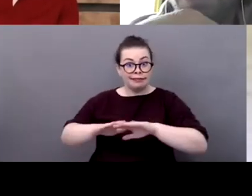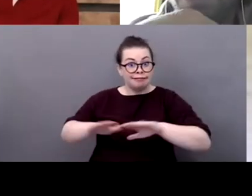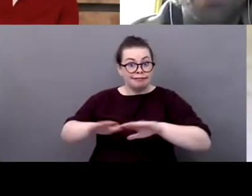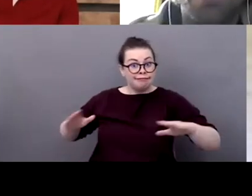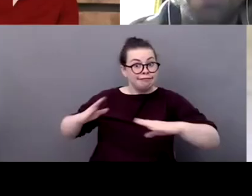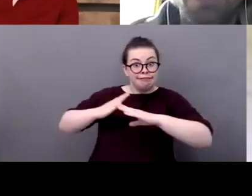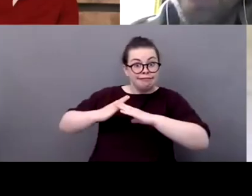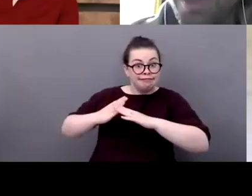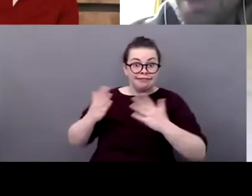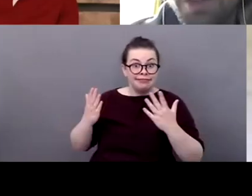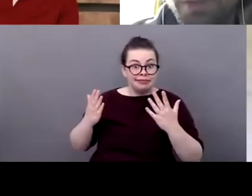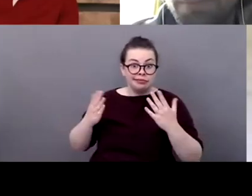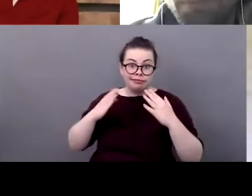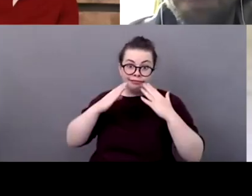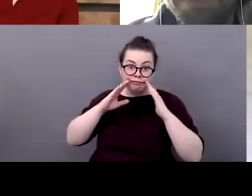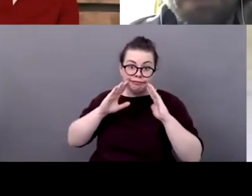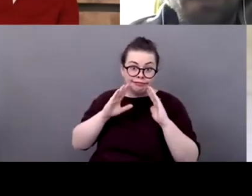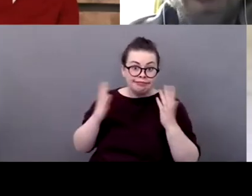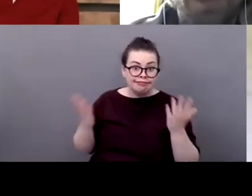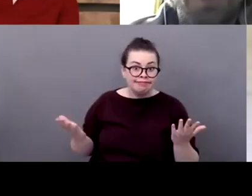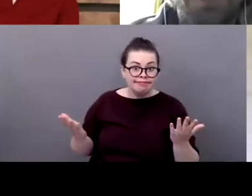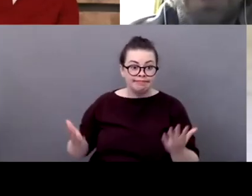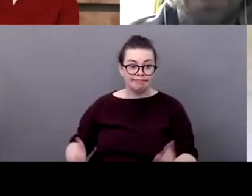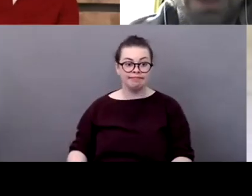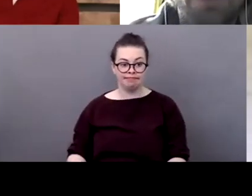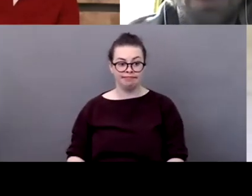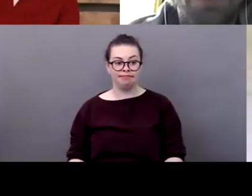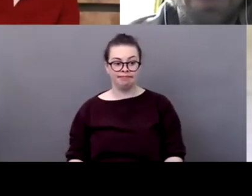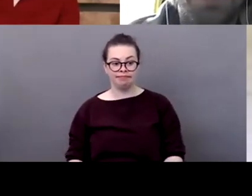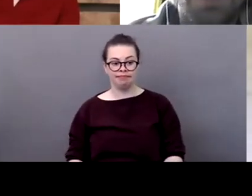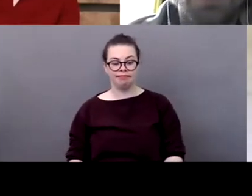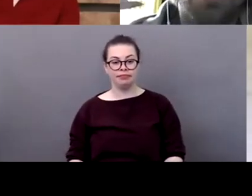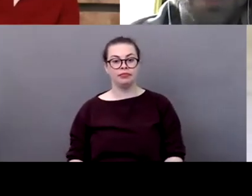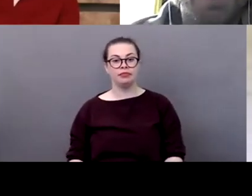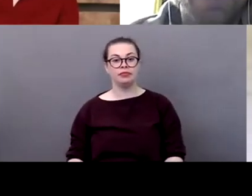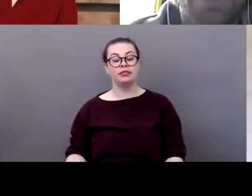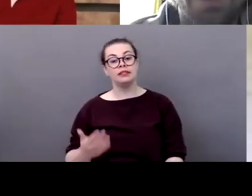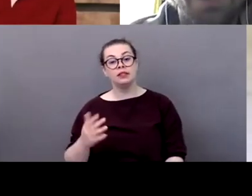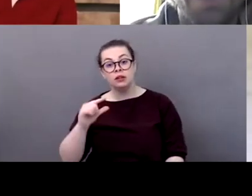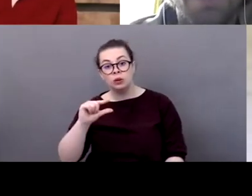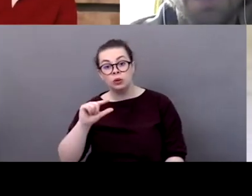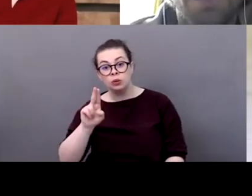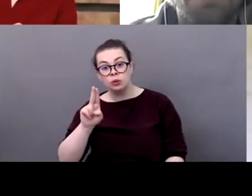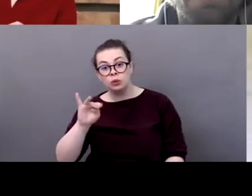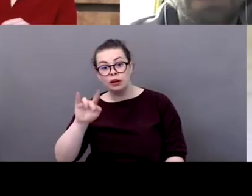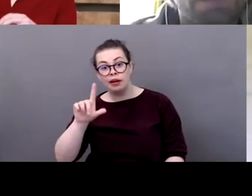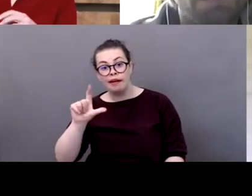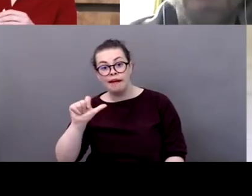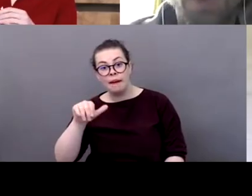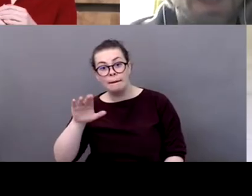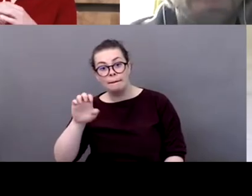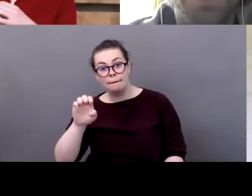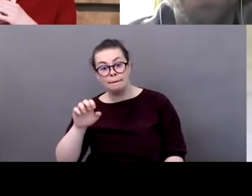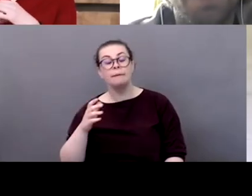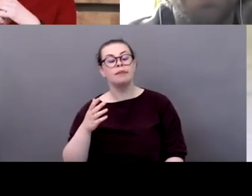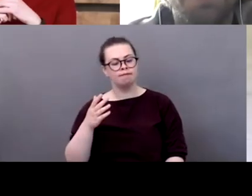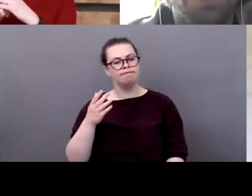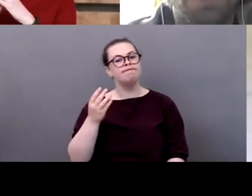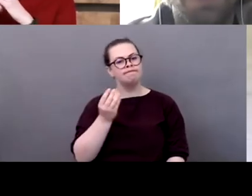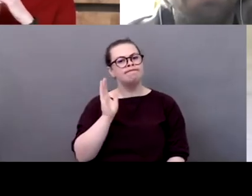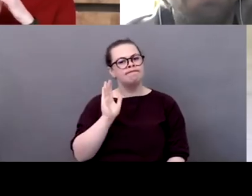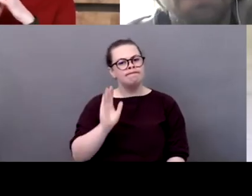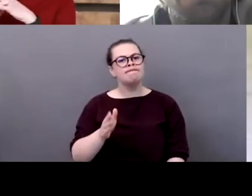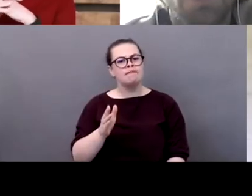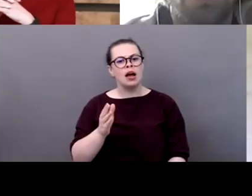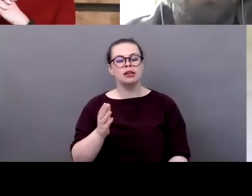Well, just a few things. Just things we are trying to do as well is like collective actions. In business,